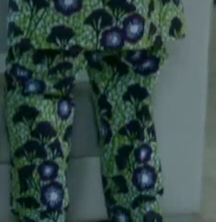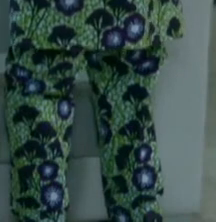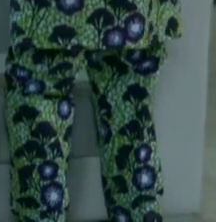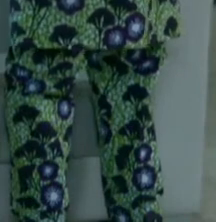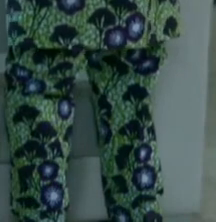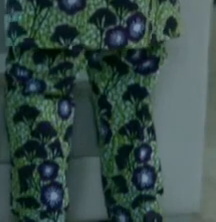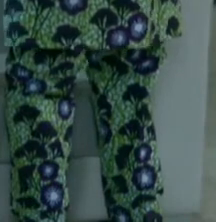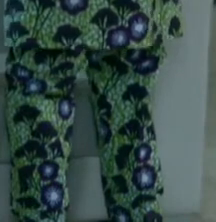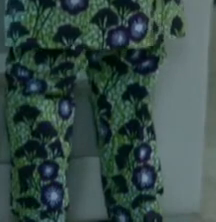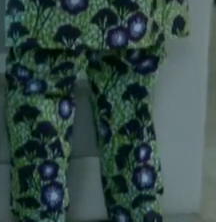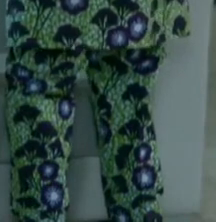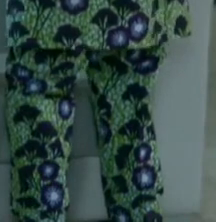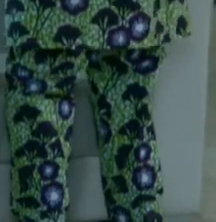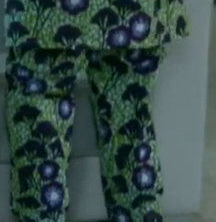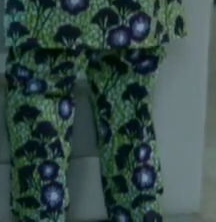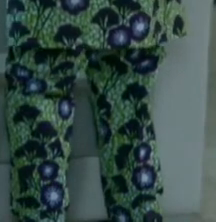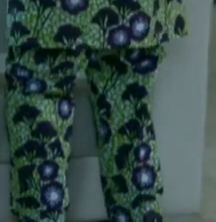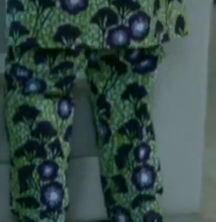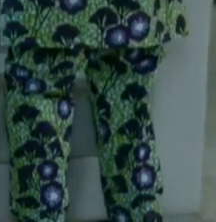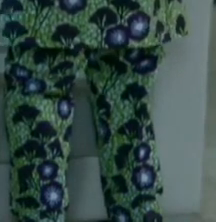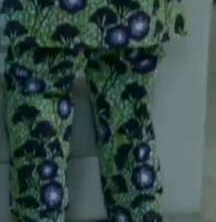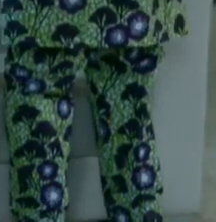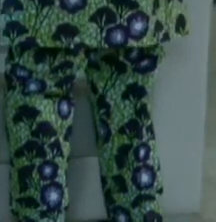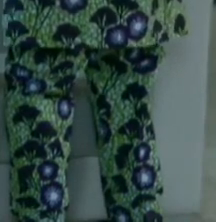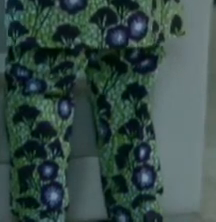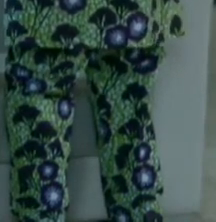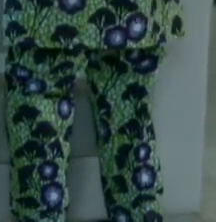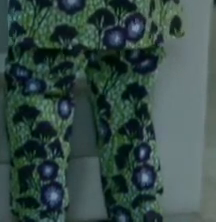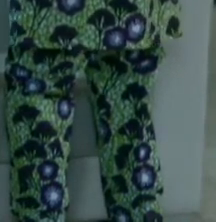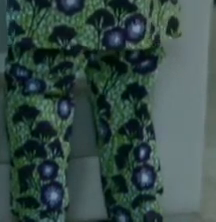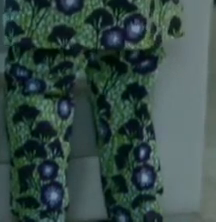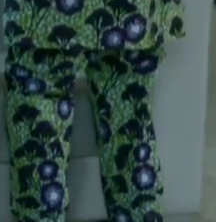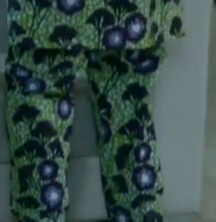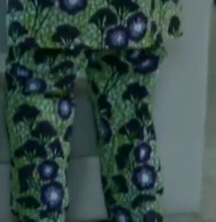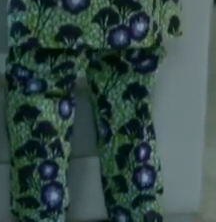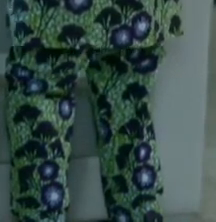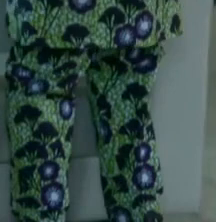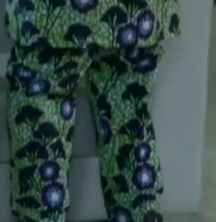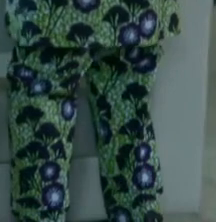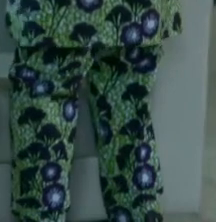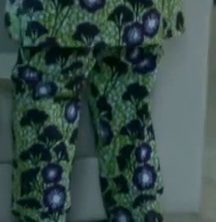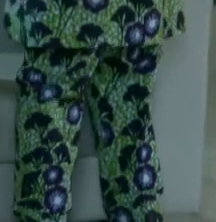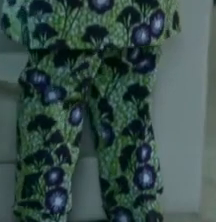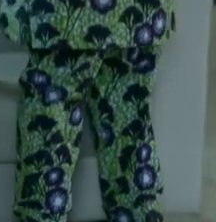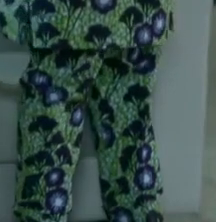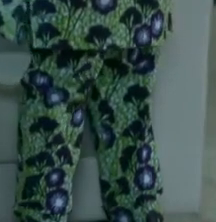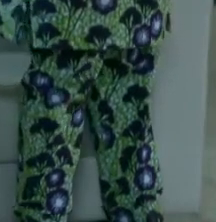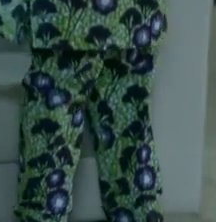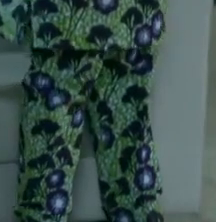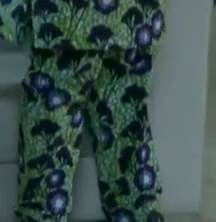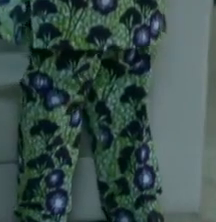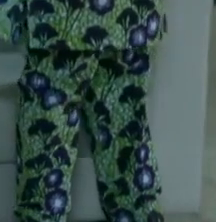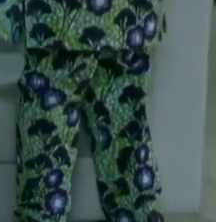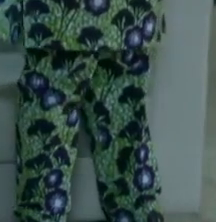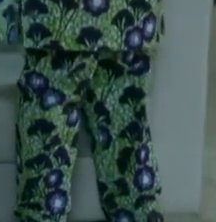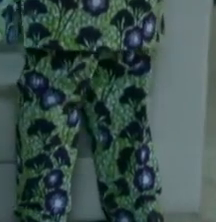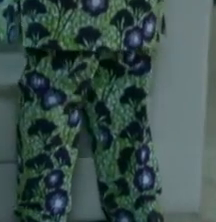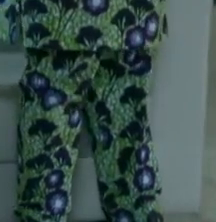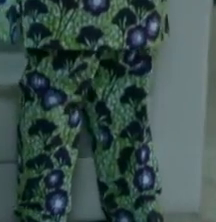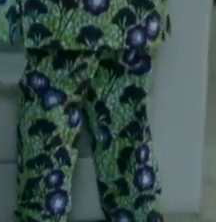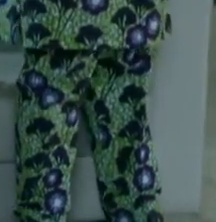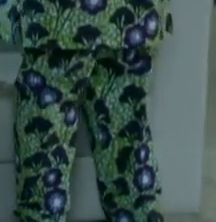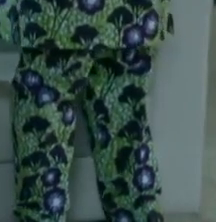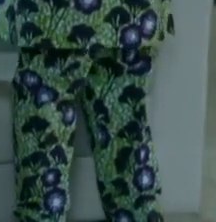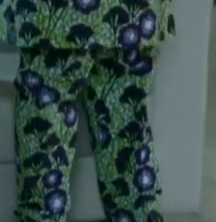Dr. W.F. Kumi, has led us to the depths of revelation. And we're drinking in from the depths of the